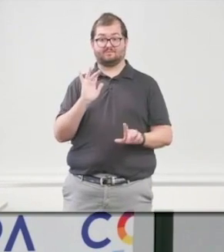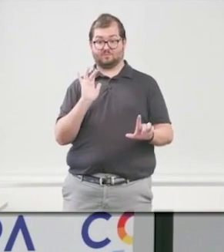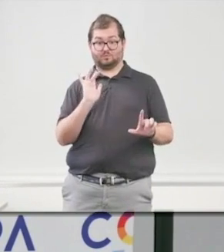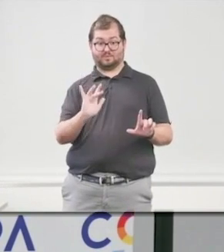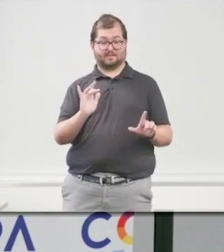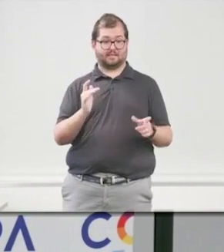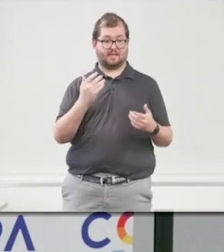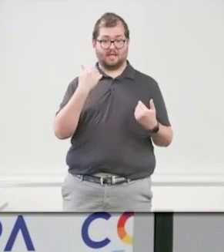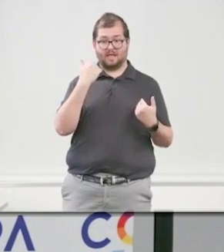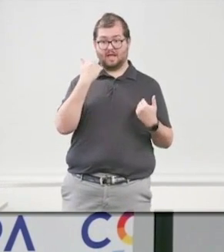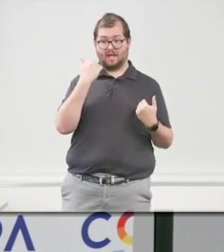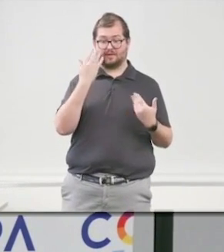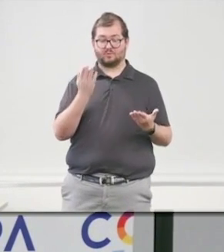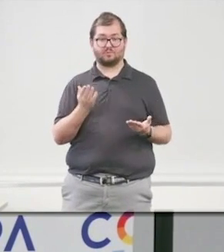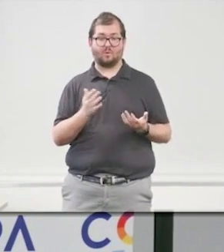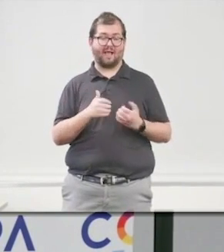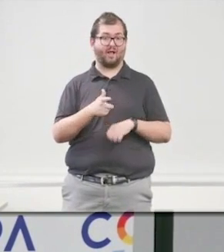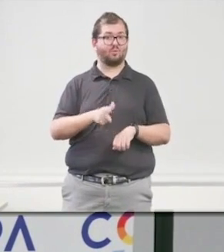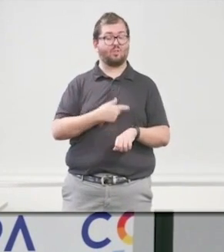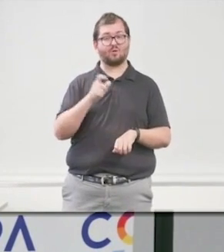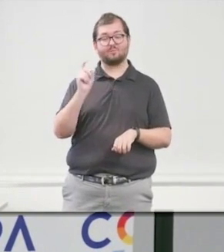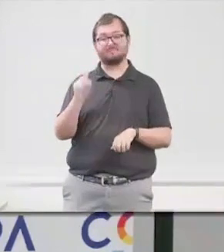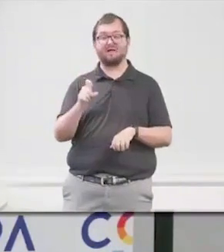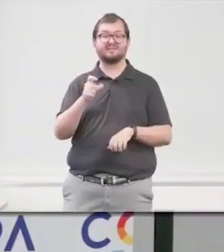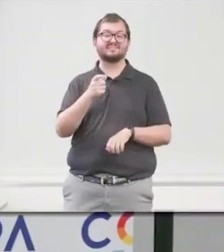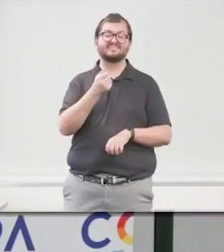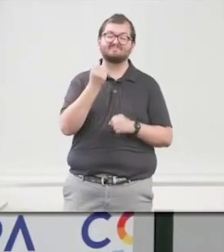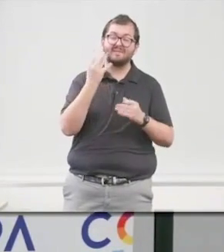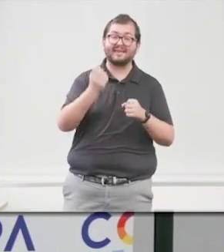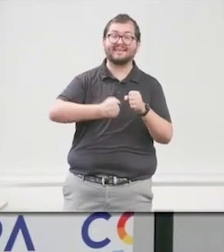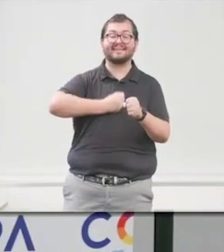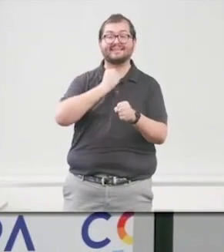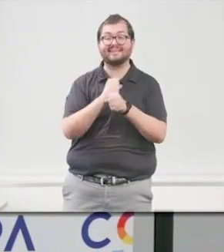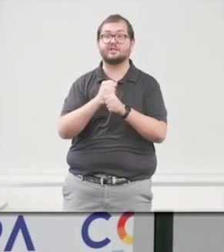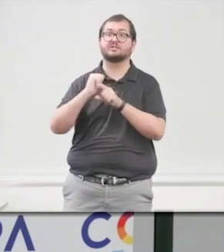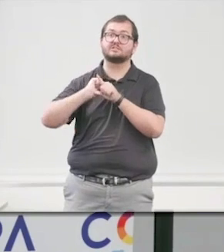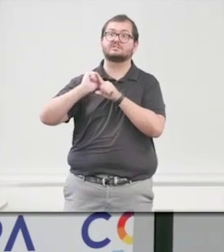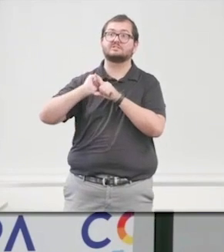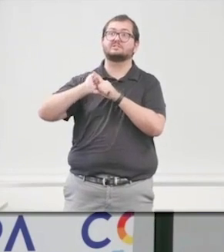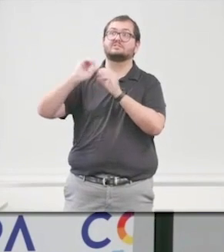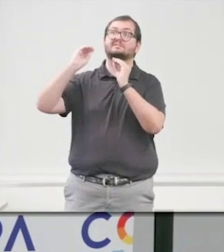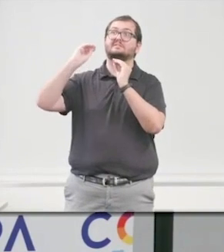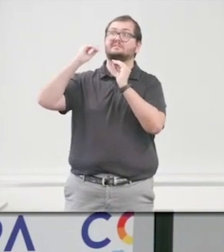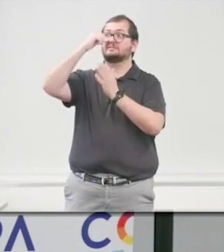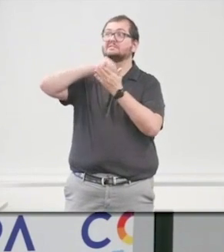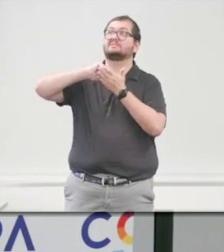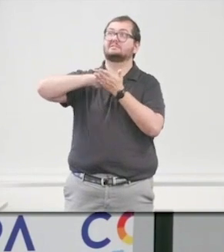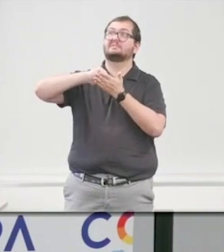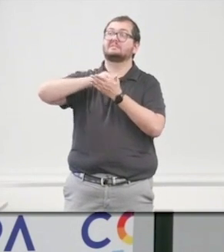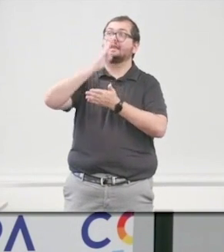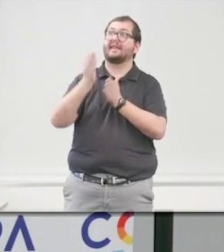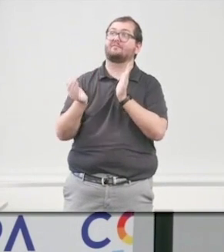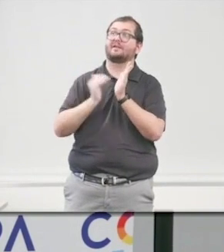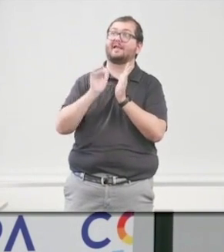your life you have to spend doing trainings on never clicking the link again. And we joke about it, but honestly, it is a